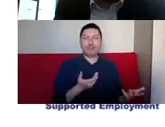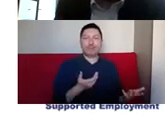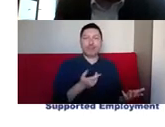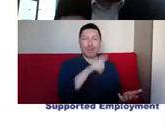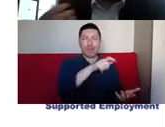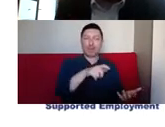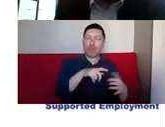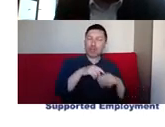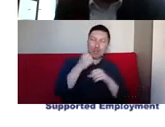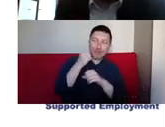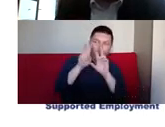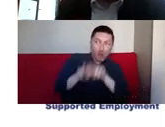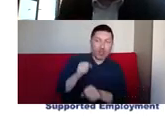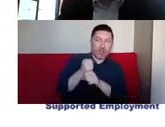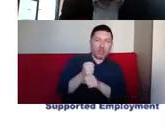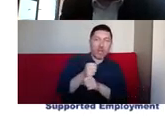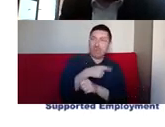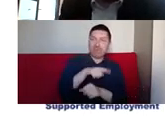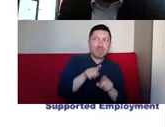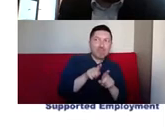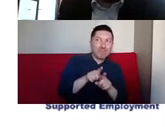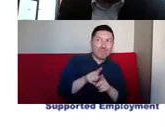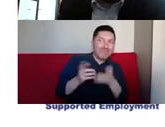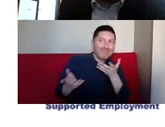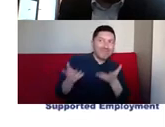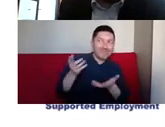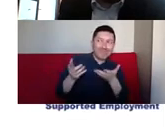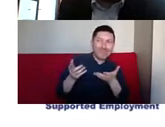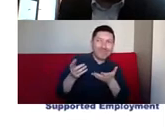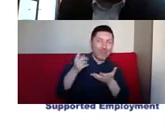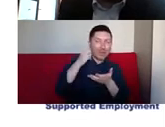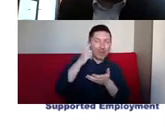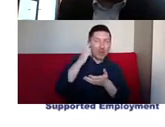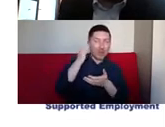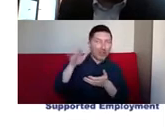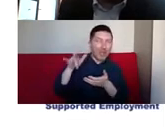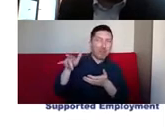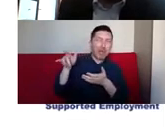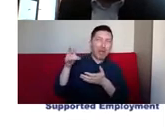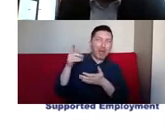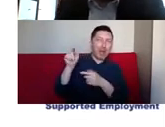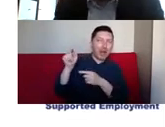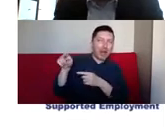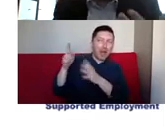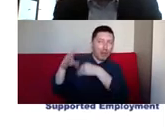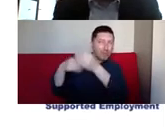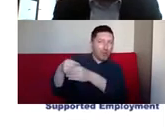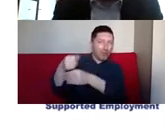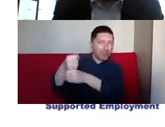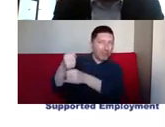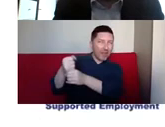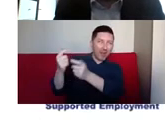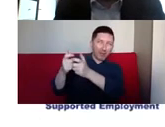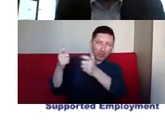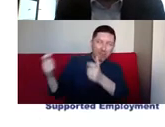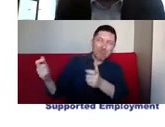parents, service providers, many times do not see the real potential of the disabled job seeker. And I believe here we are really